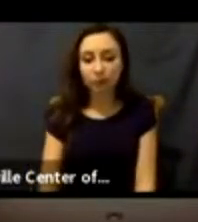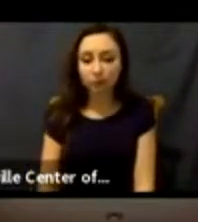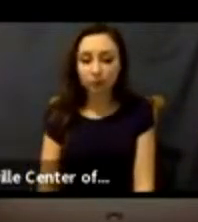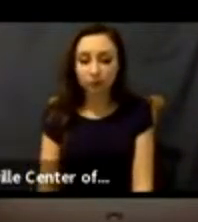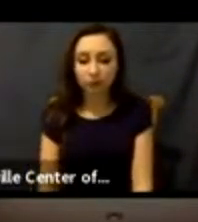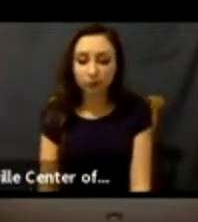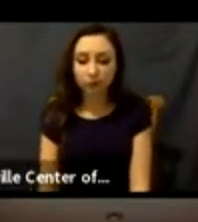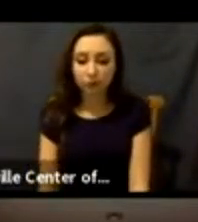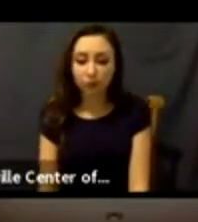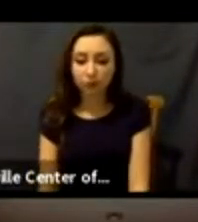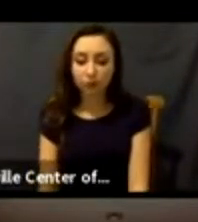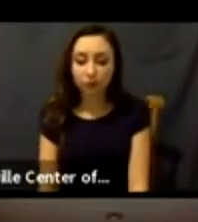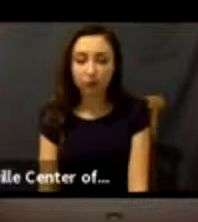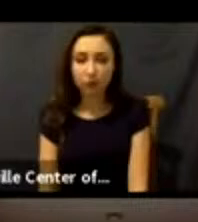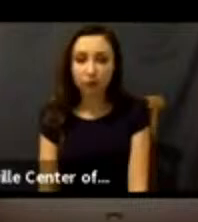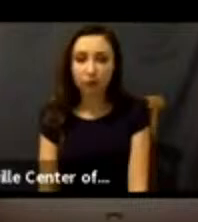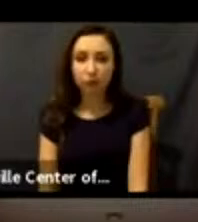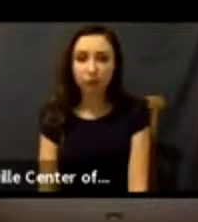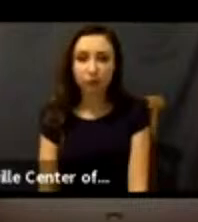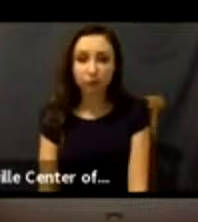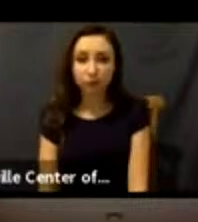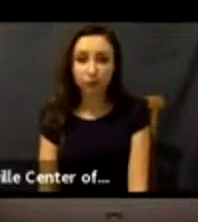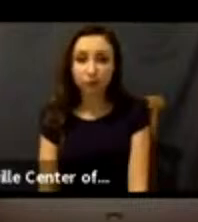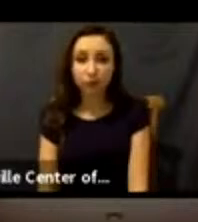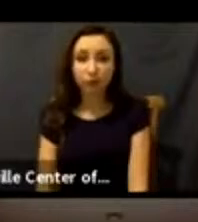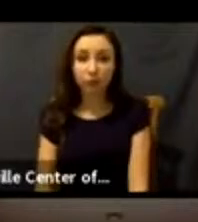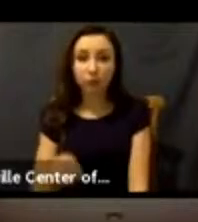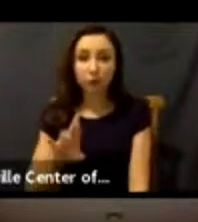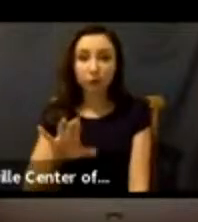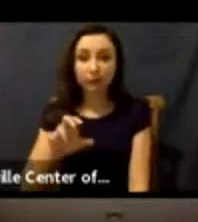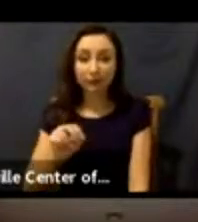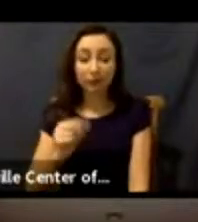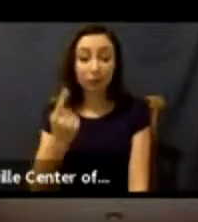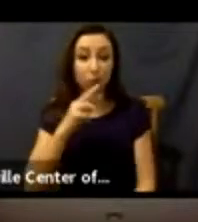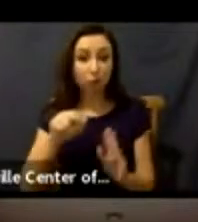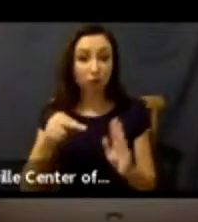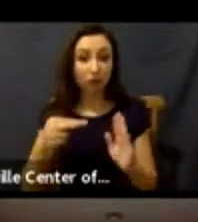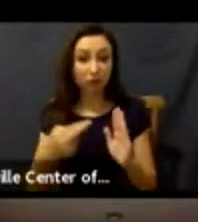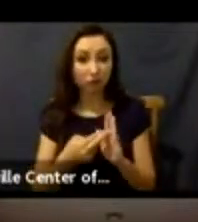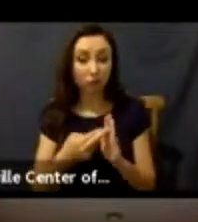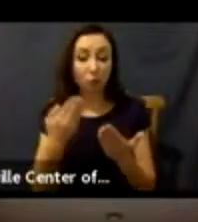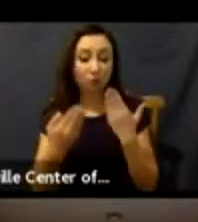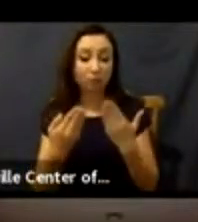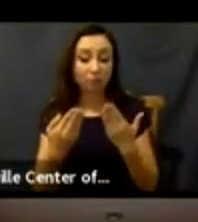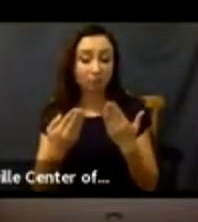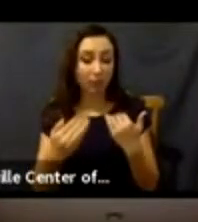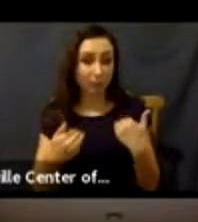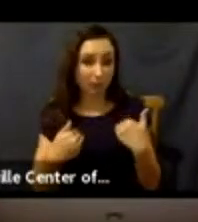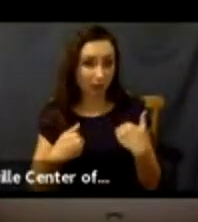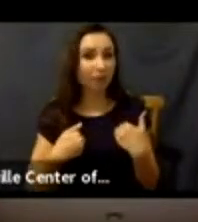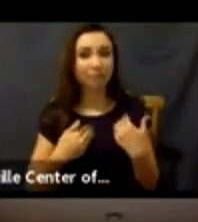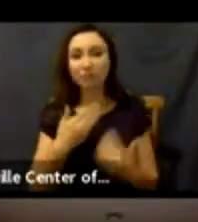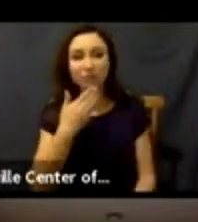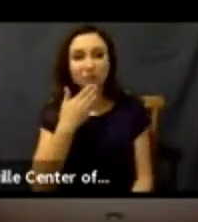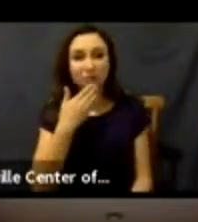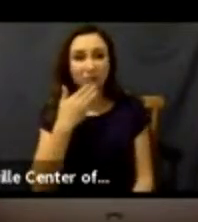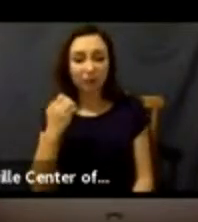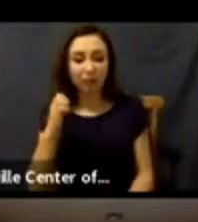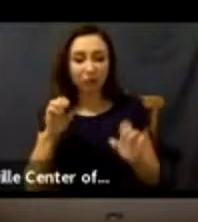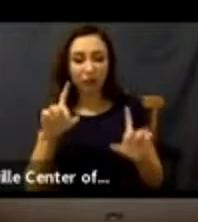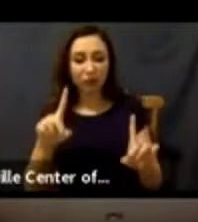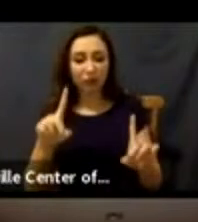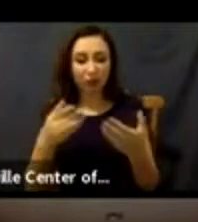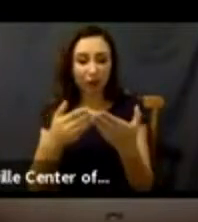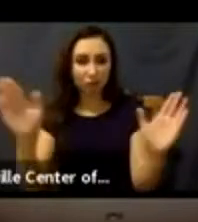One role we may have is something that's ongoing right now, which is better education of the public within public forums,